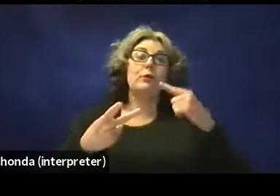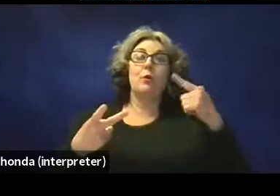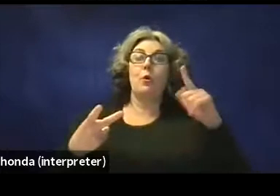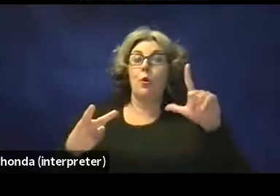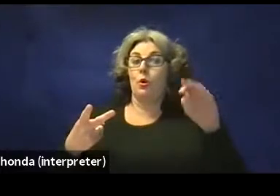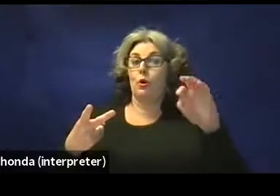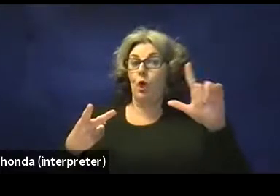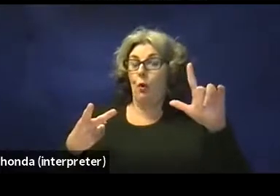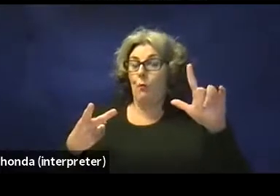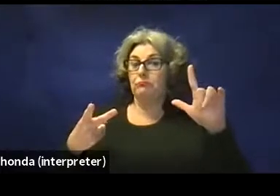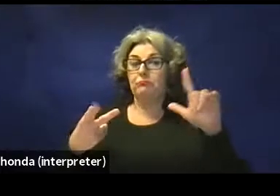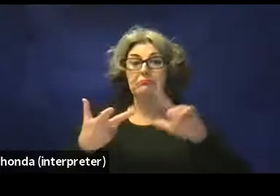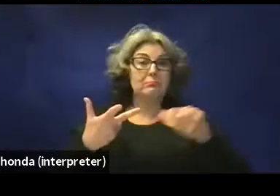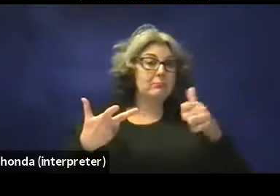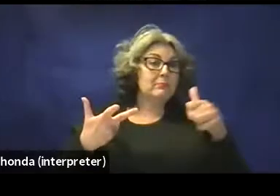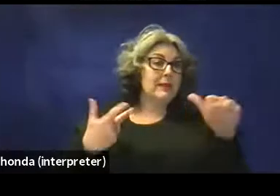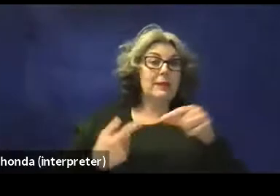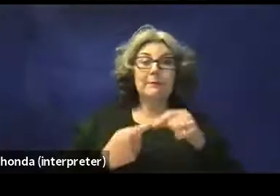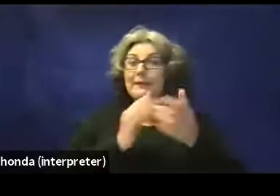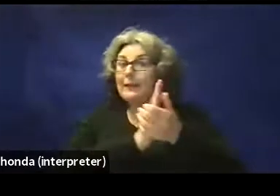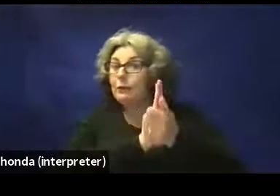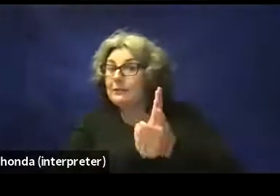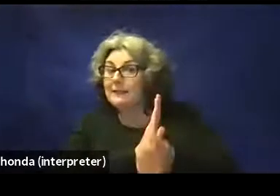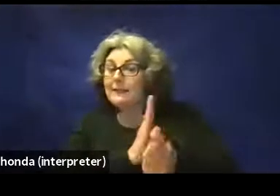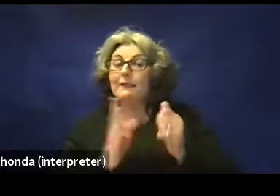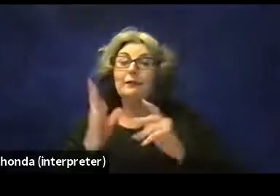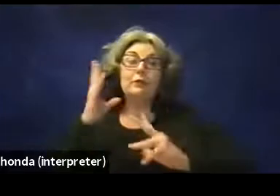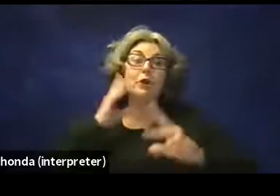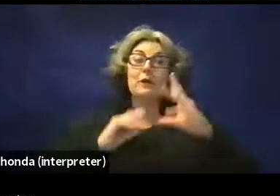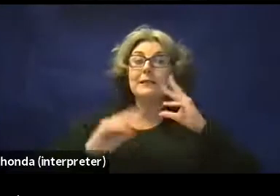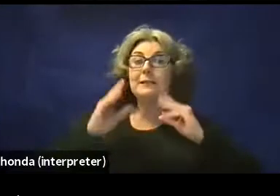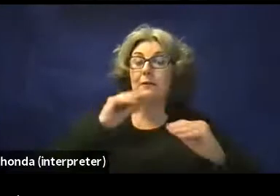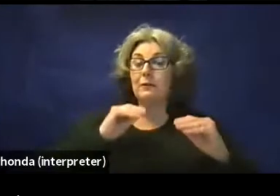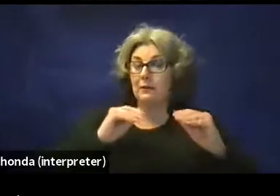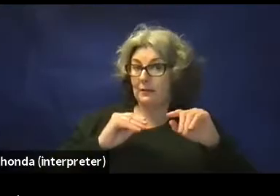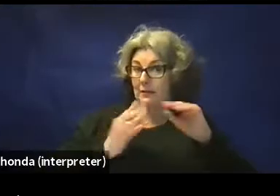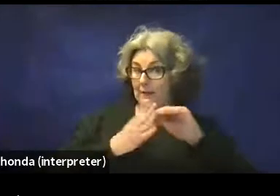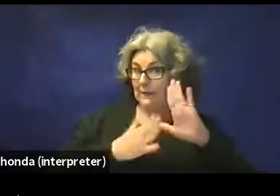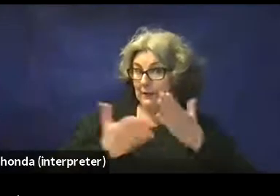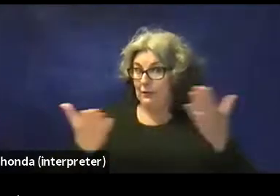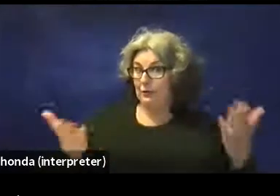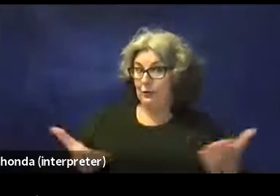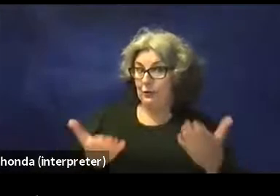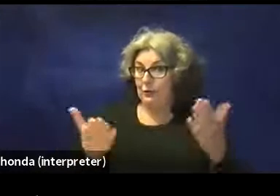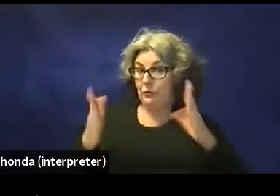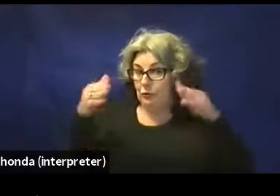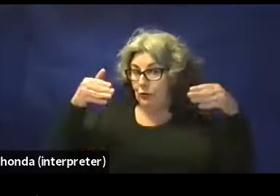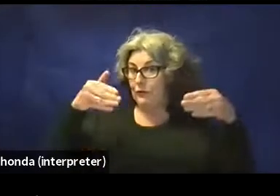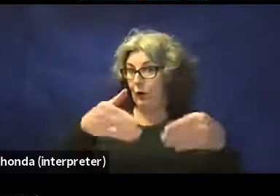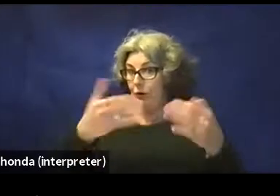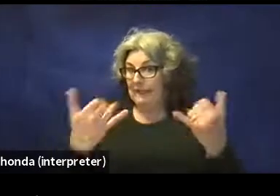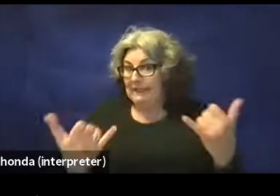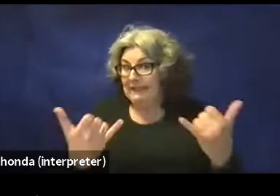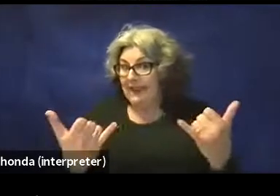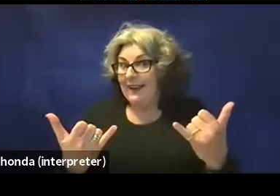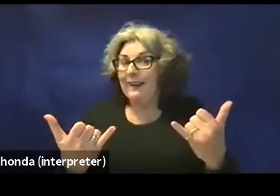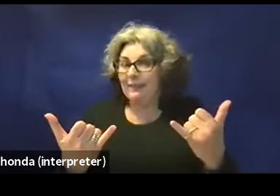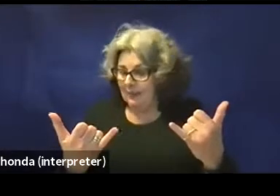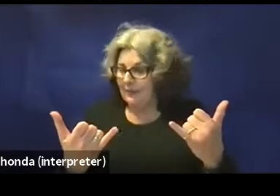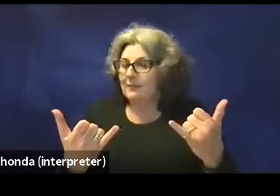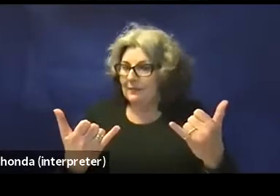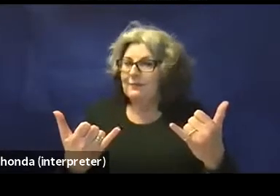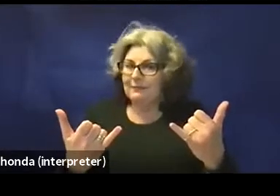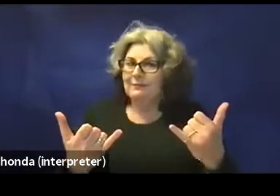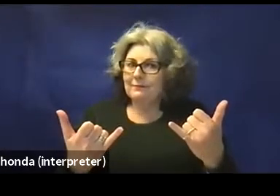globally? Are there any particular skills or experiences that students should focus on now to enable them